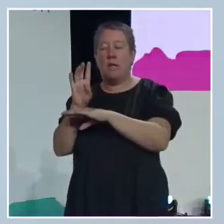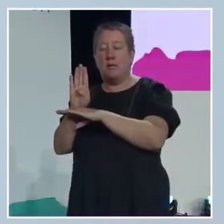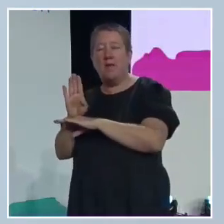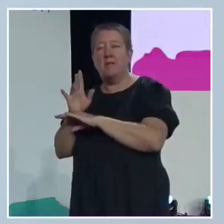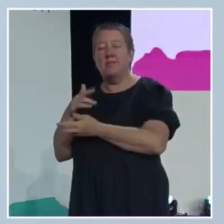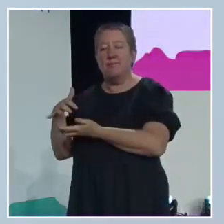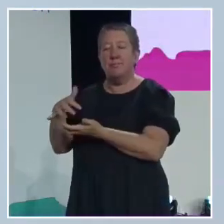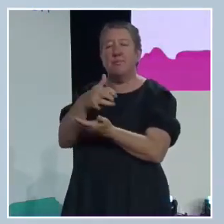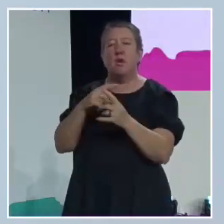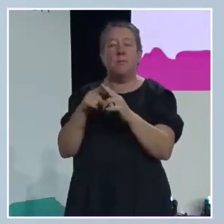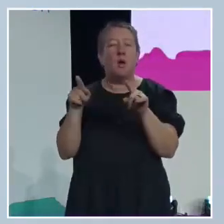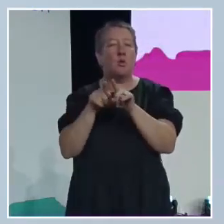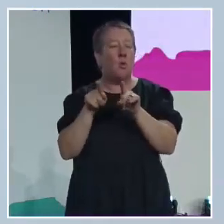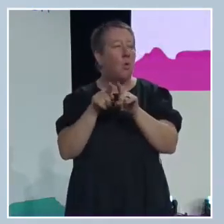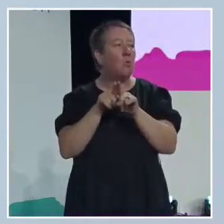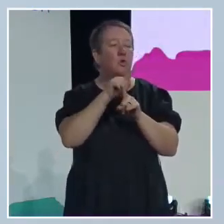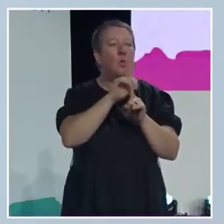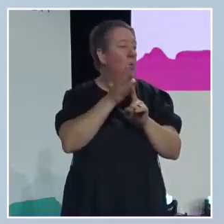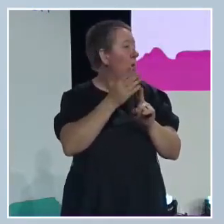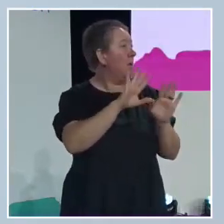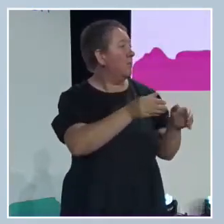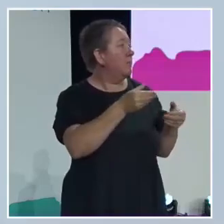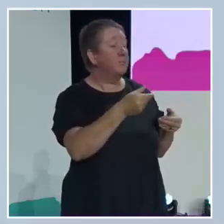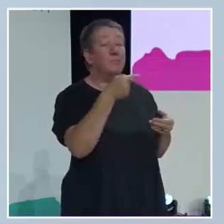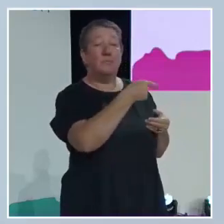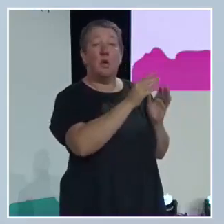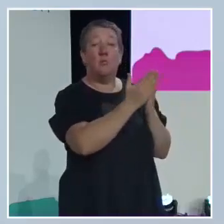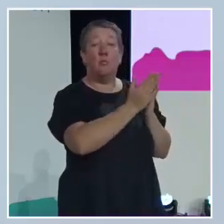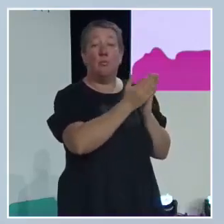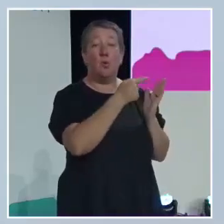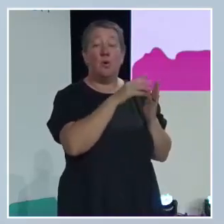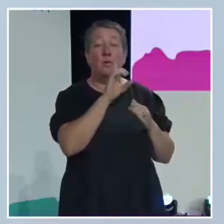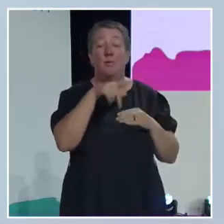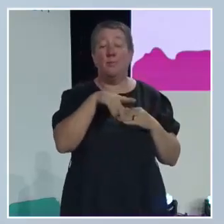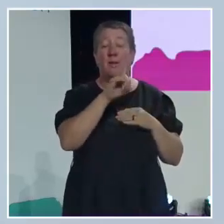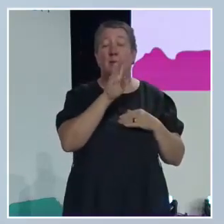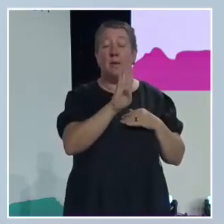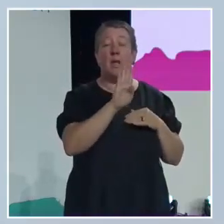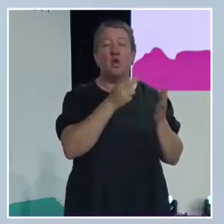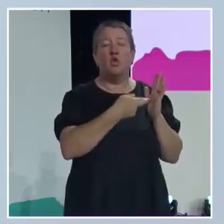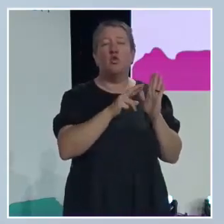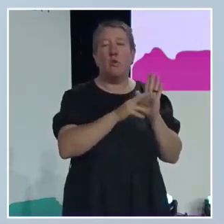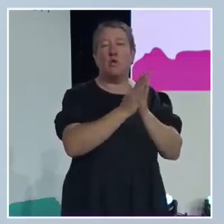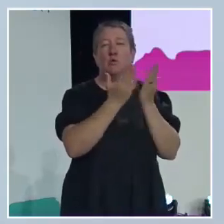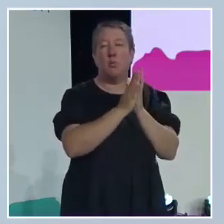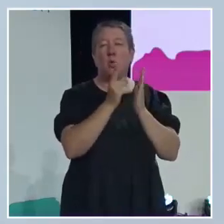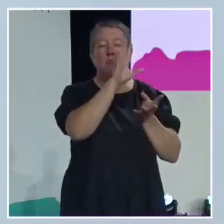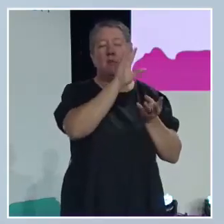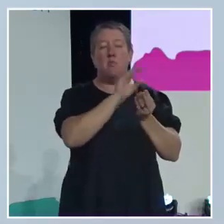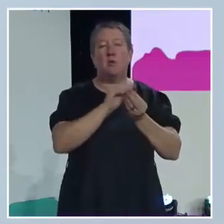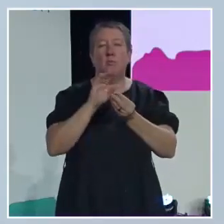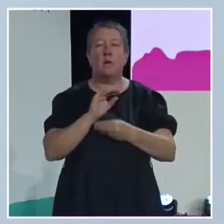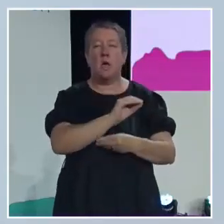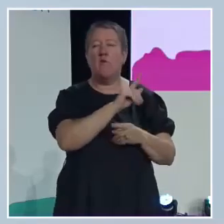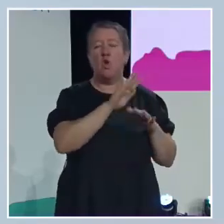also you will find them summarized or detailed in this PDB reference book, It's still an ongoing work, so this